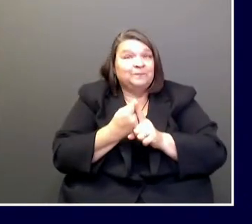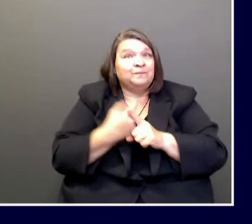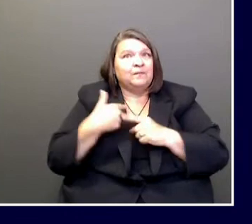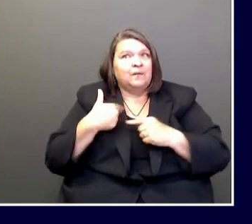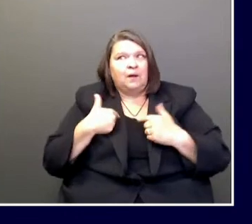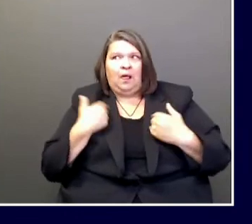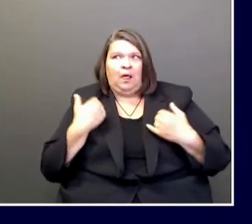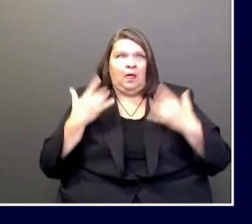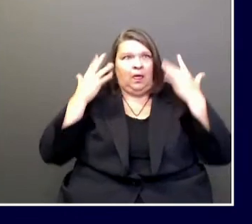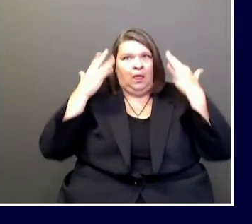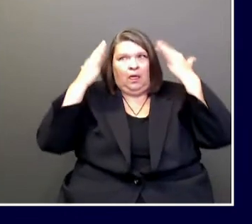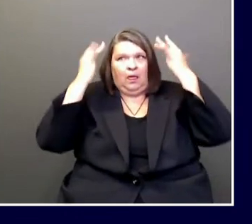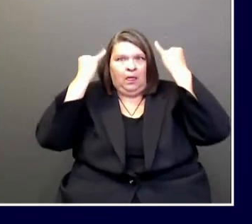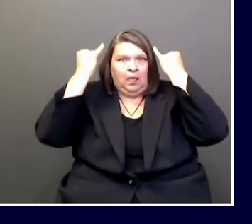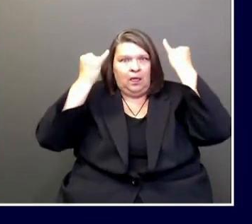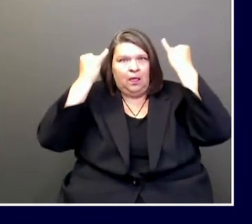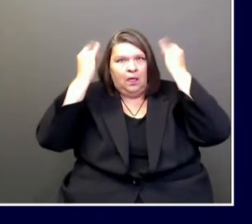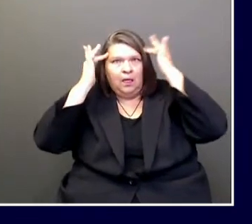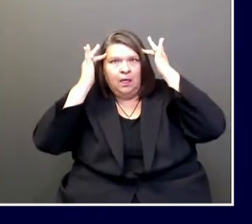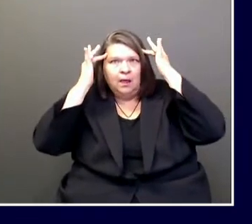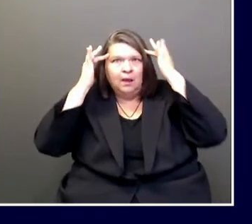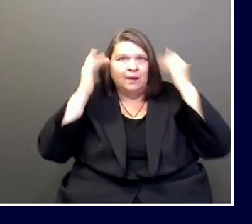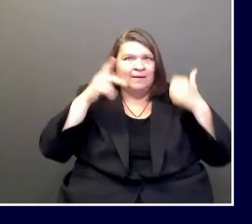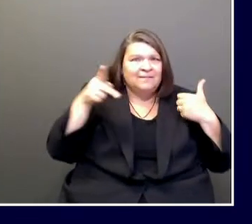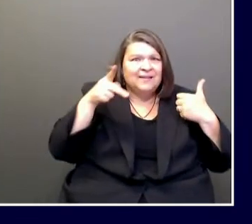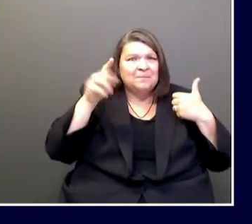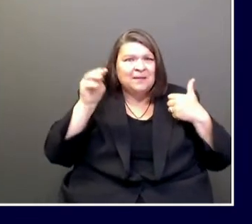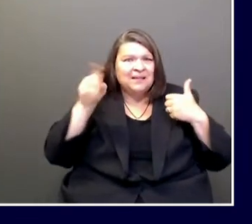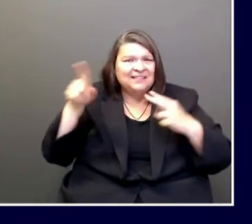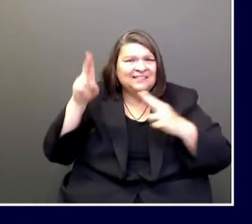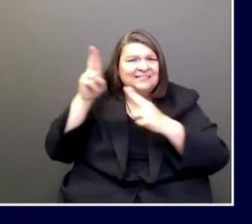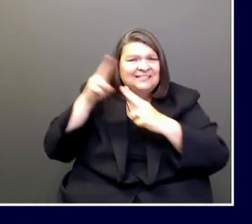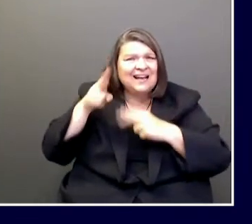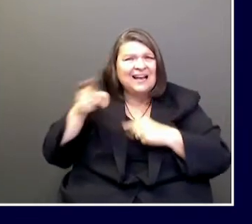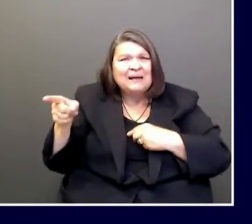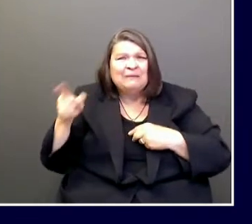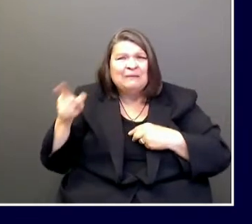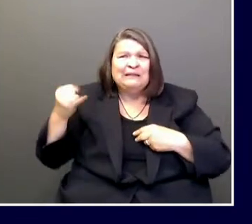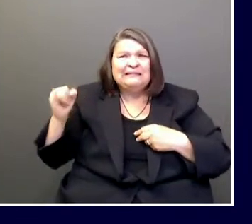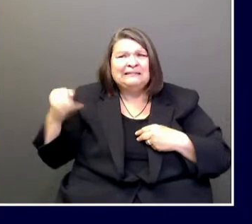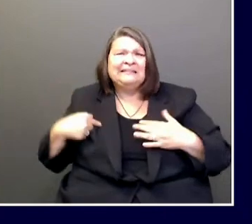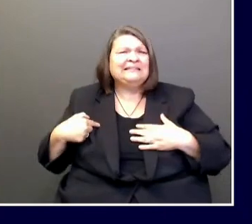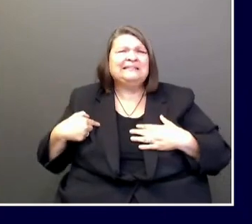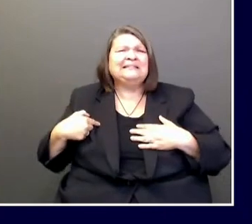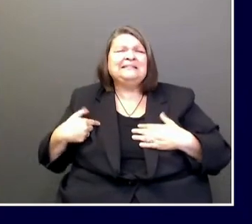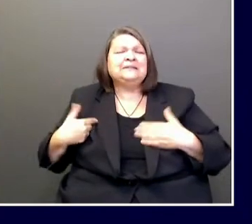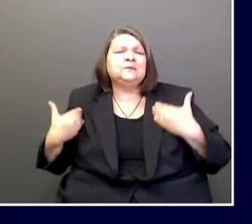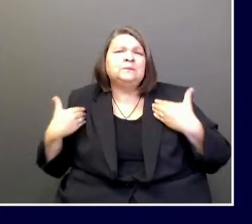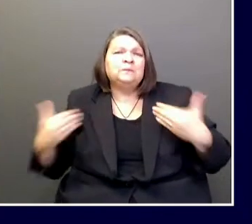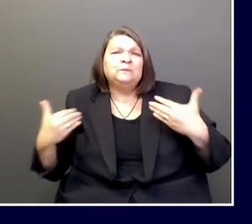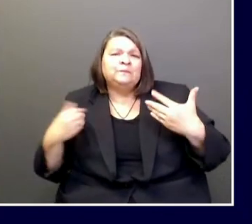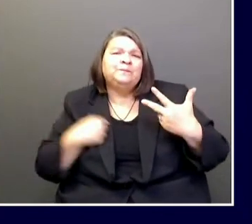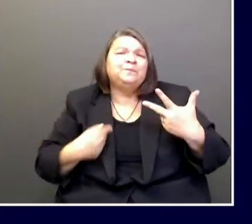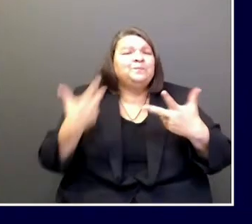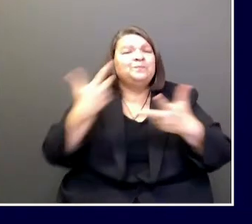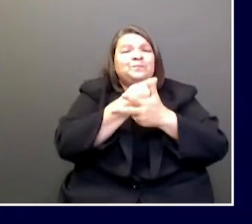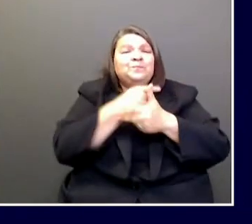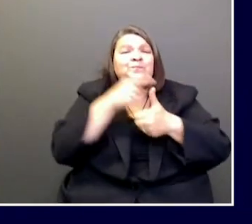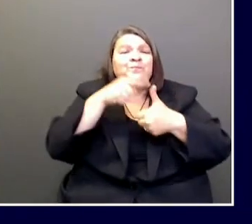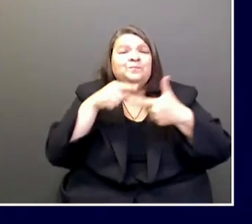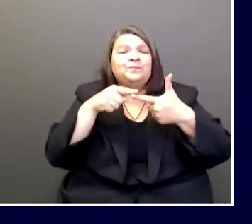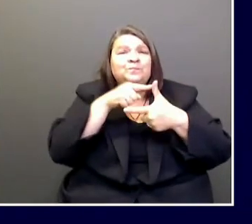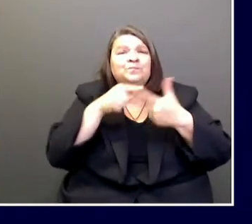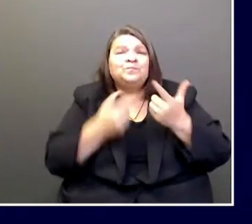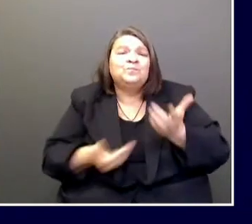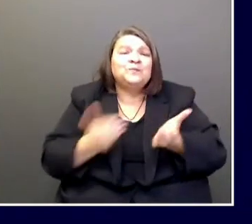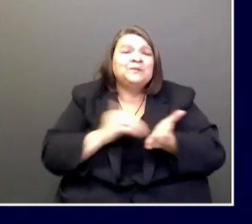just explain to me how that might play out? Yep. Here's what I would say to put you or someone with that question to